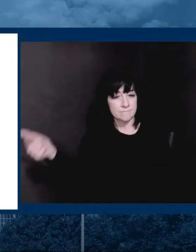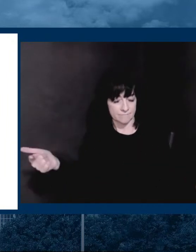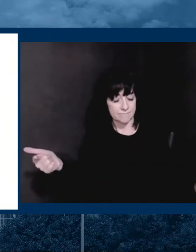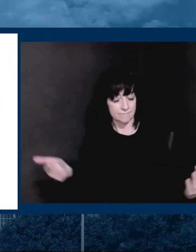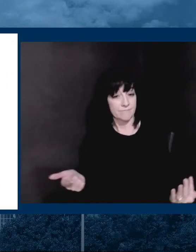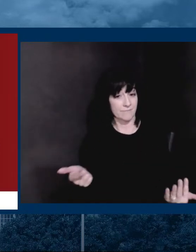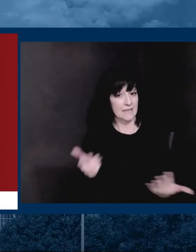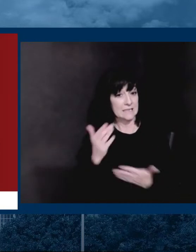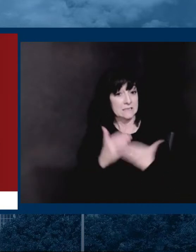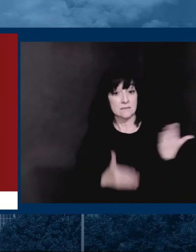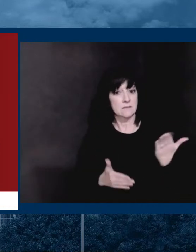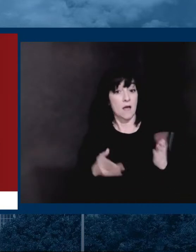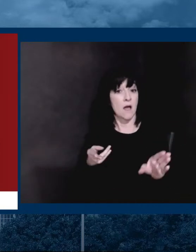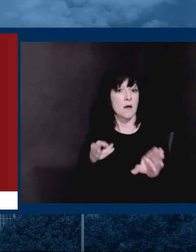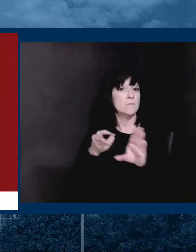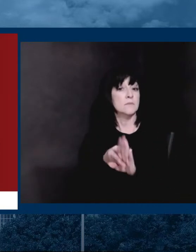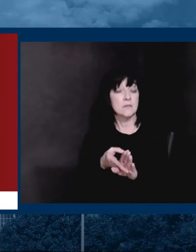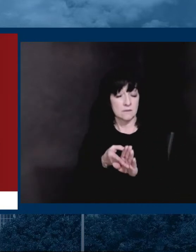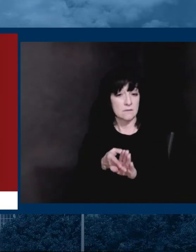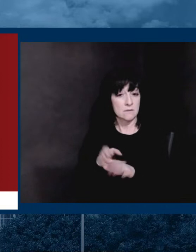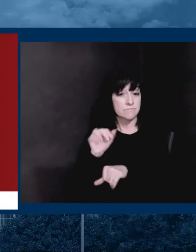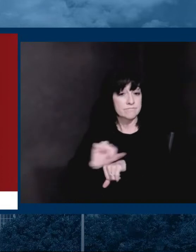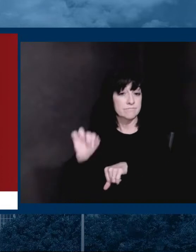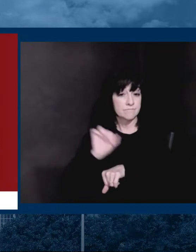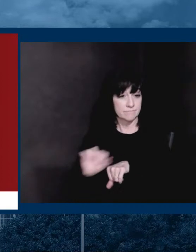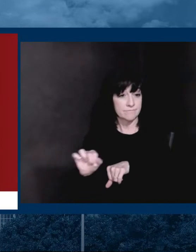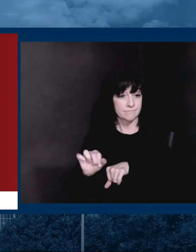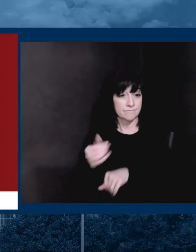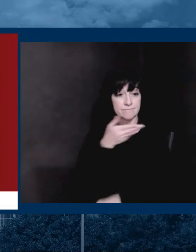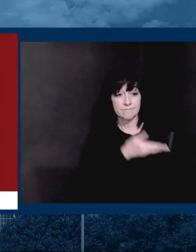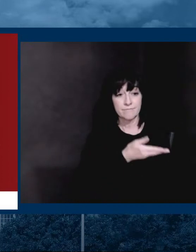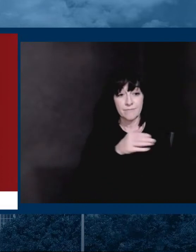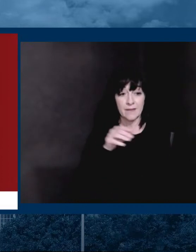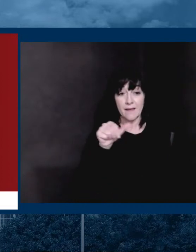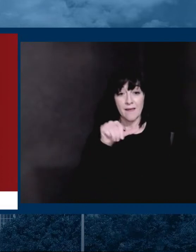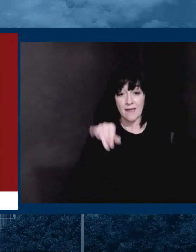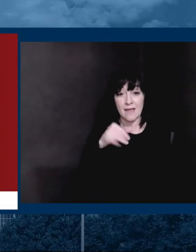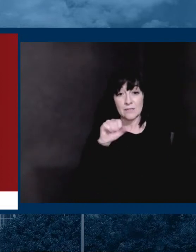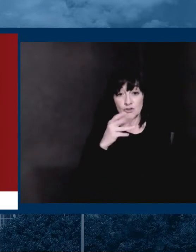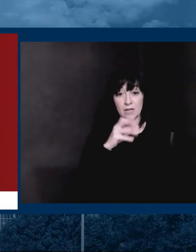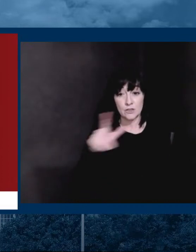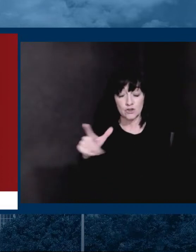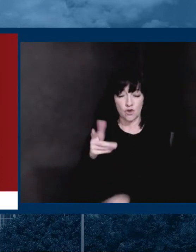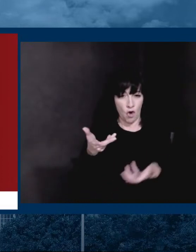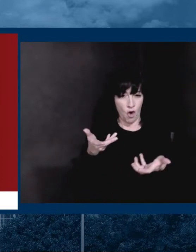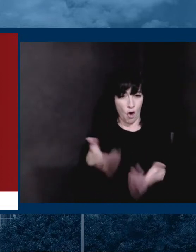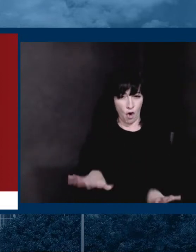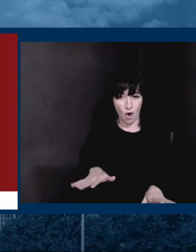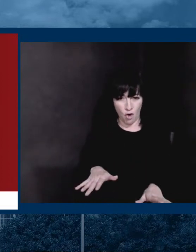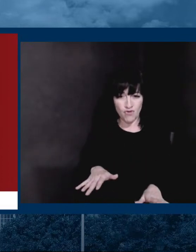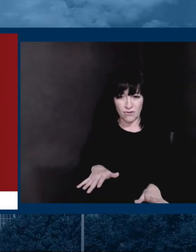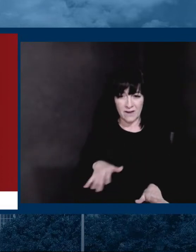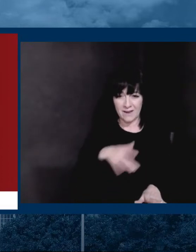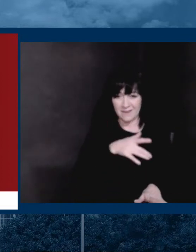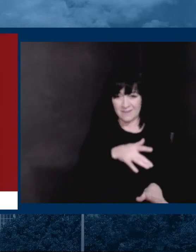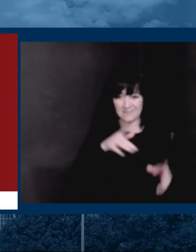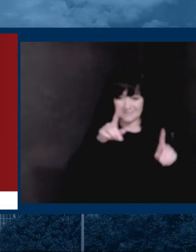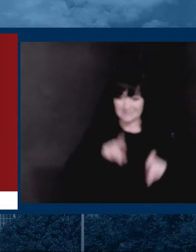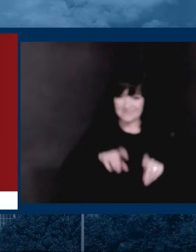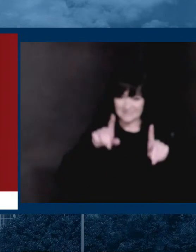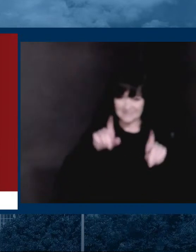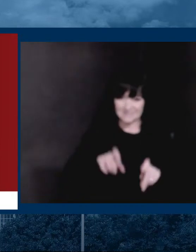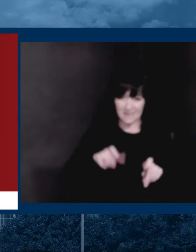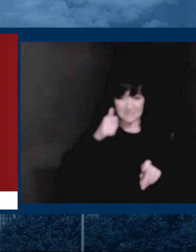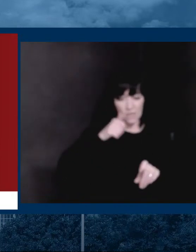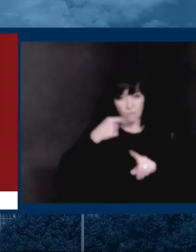effort already to add to the 100,000 to 200,000 testing that we're doing on a monthly basis.